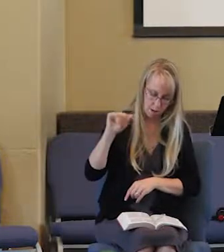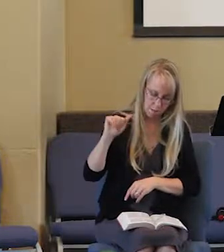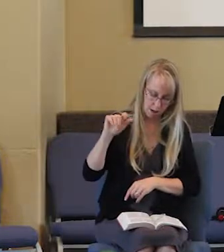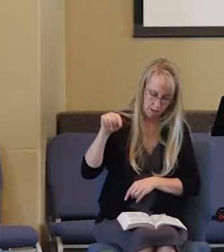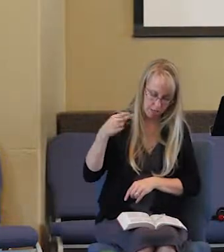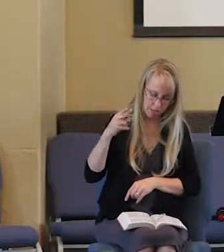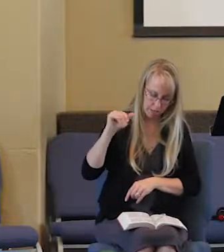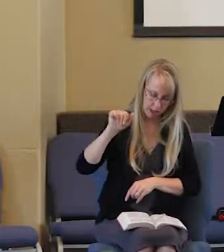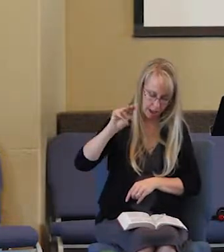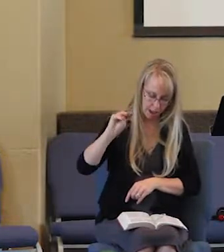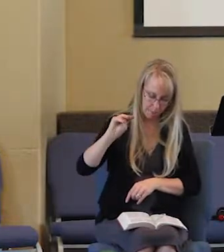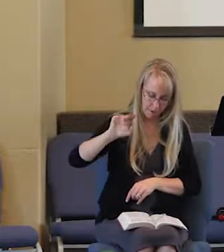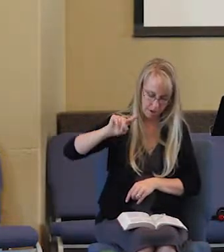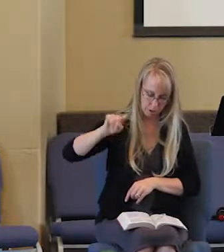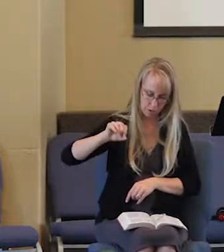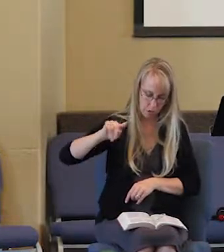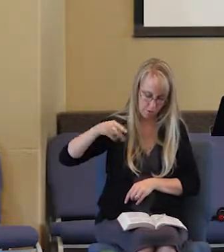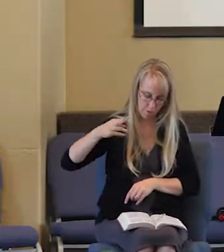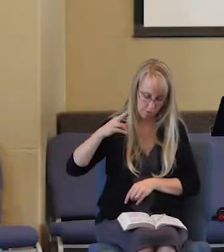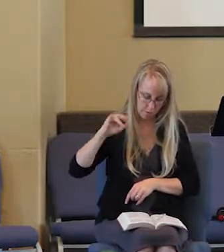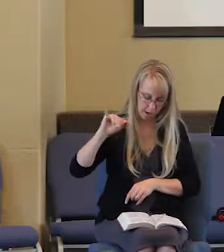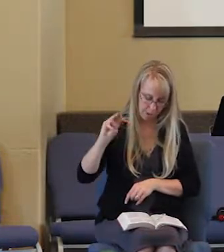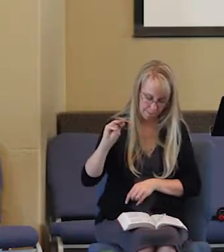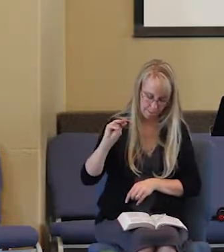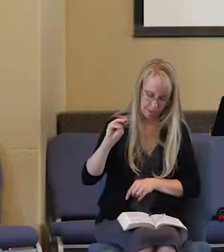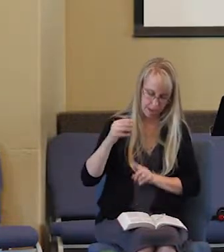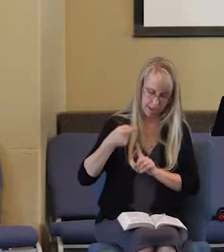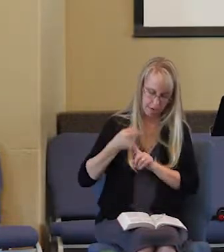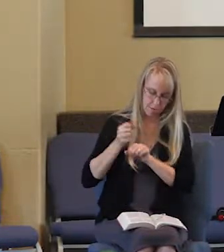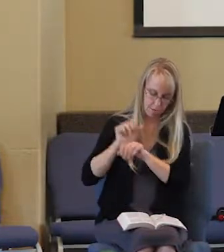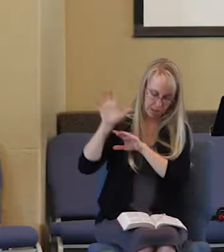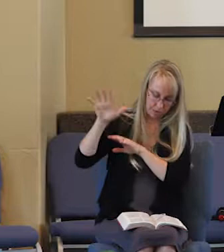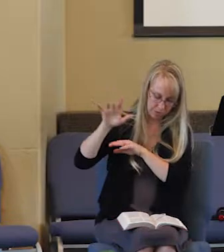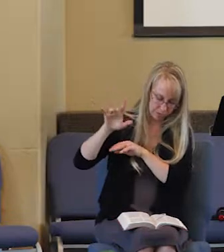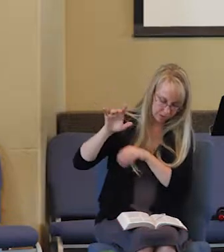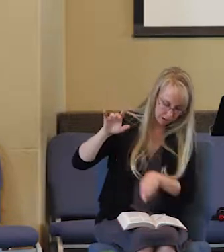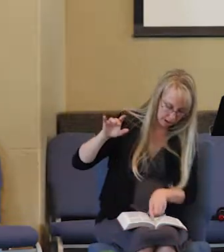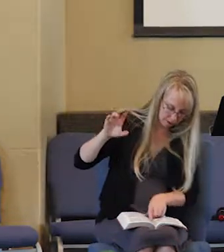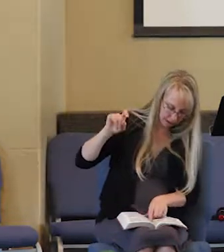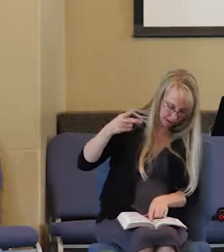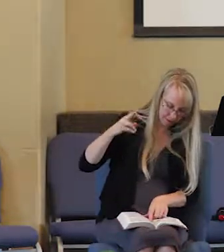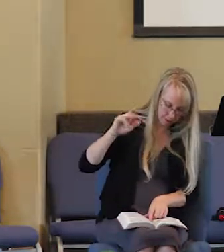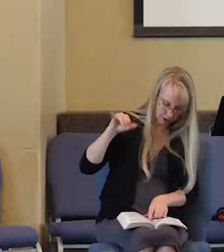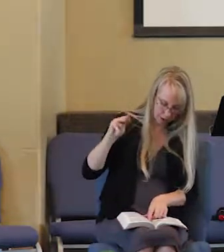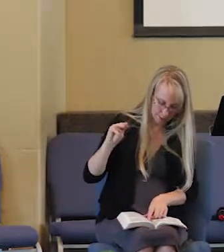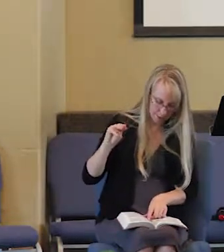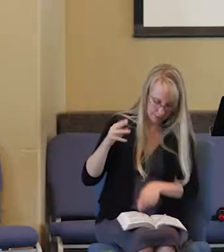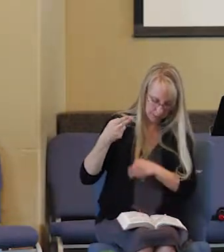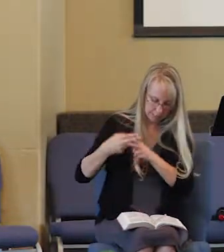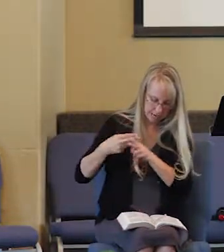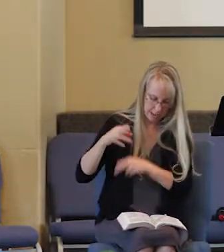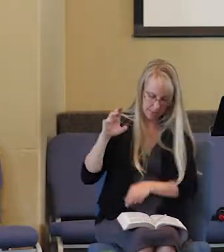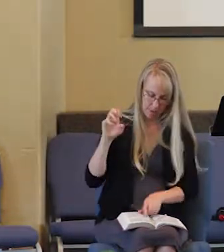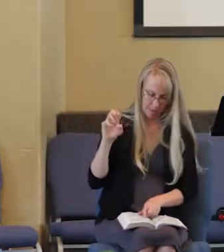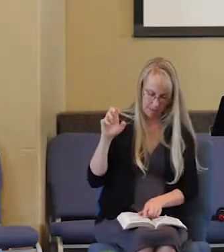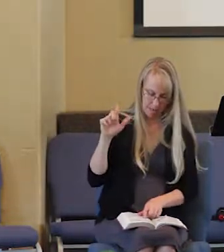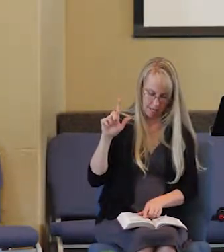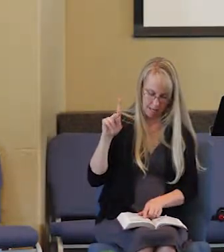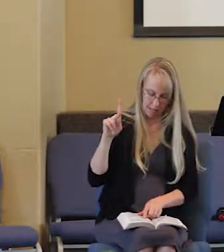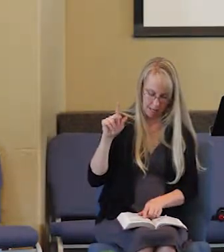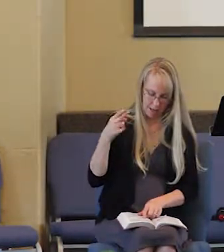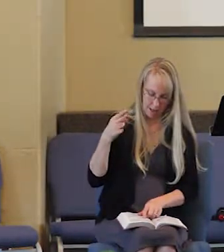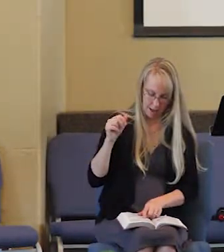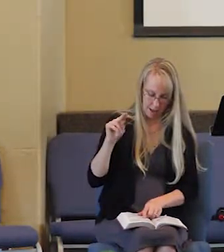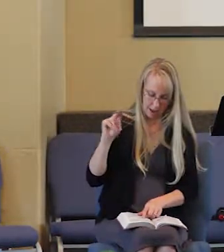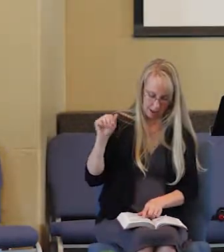Ramathaim Zophim, from the hill country of Ephraim, and his name was Elkanah, the son of Jeroham, the son of